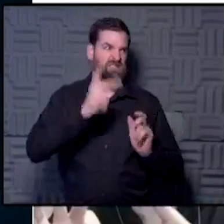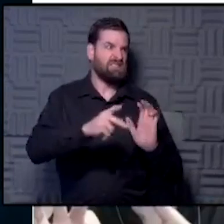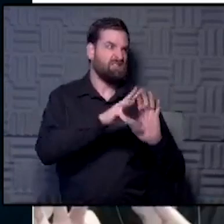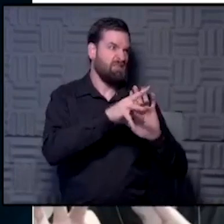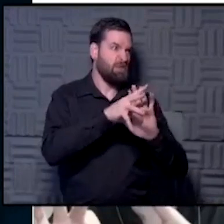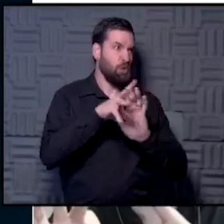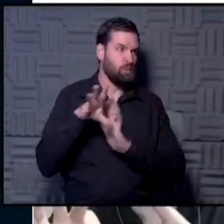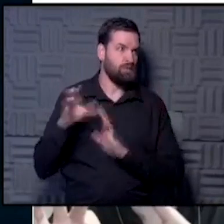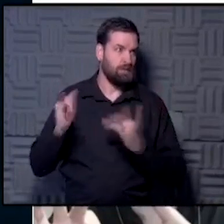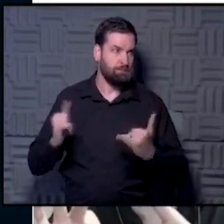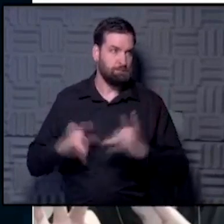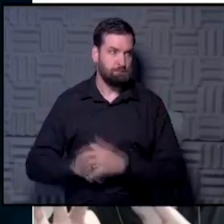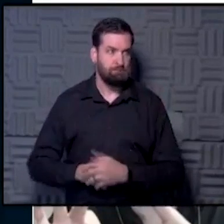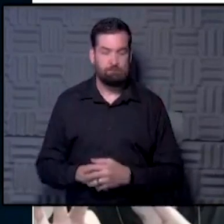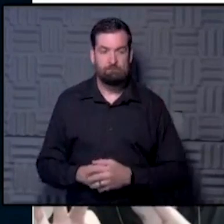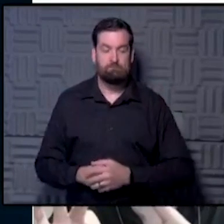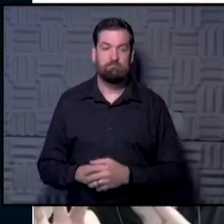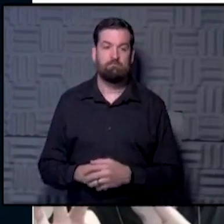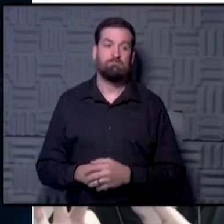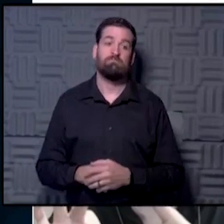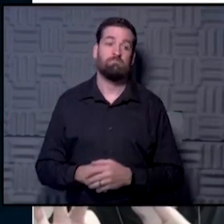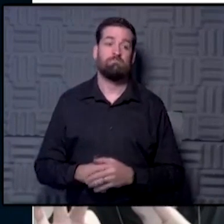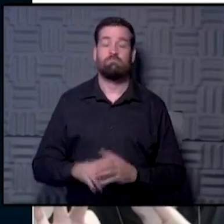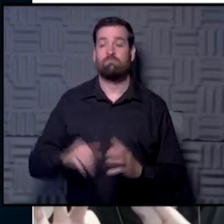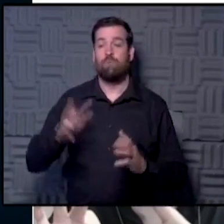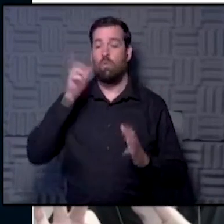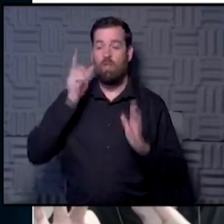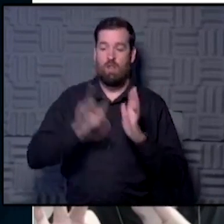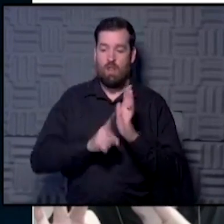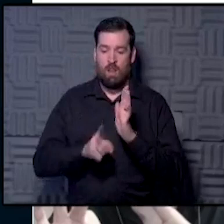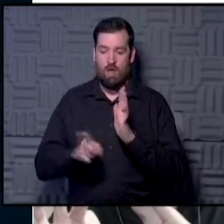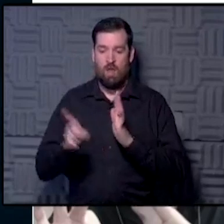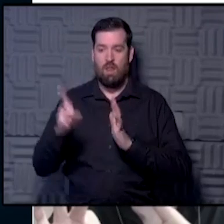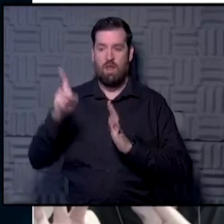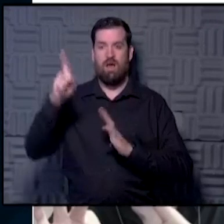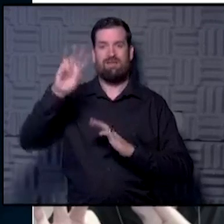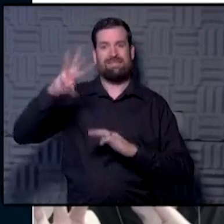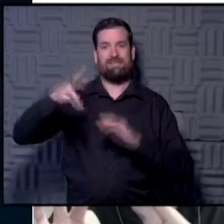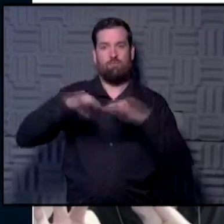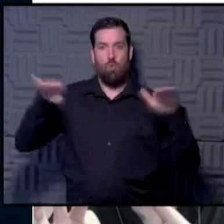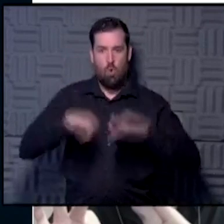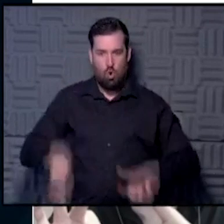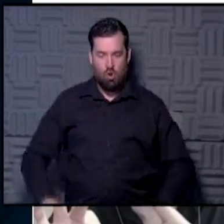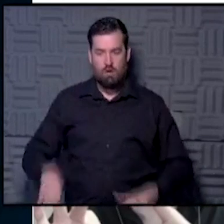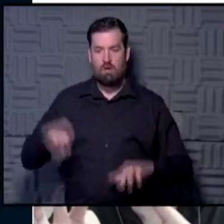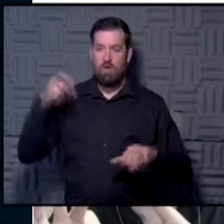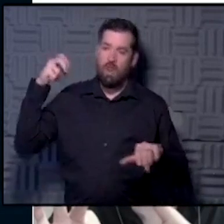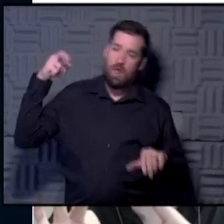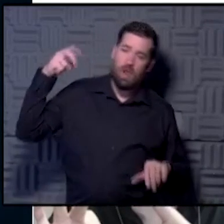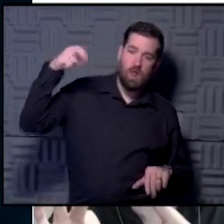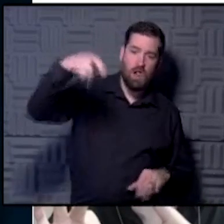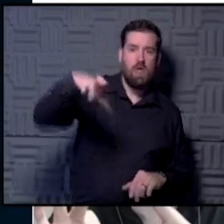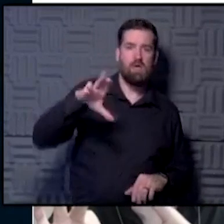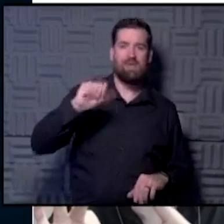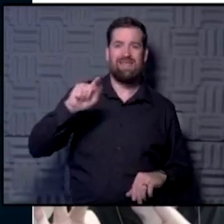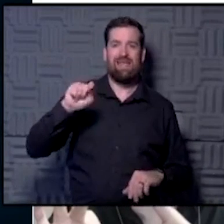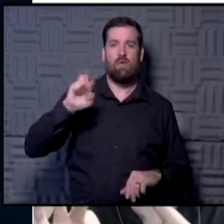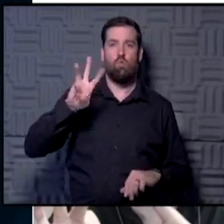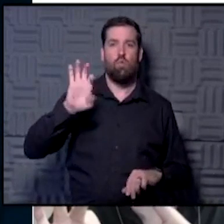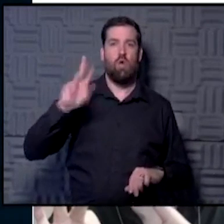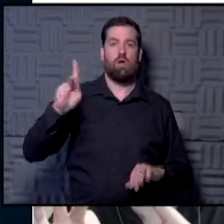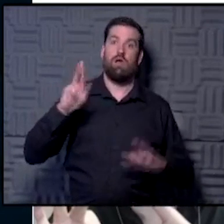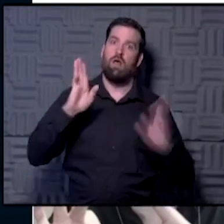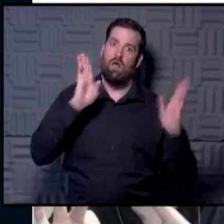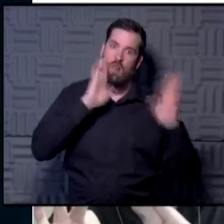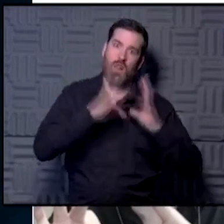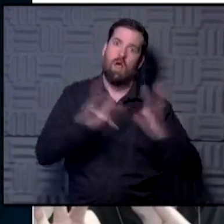rolling. But you're going to go all the way up to the 6th floor of our tower. You walk all across the catwalk. And so there's a lot of preparation